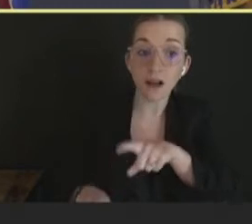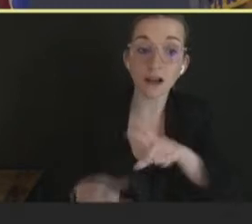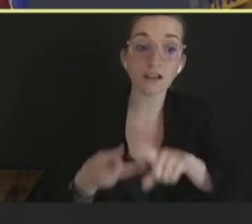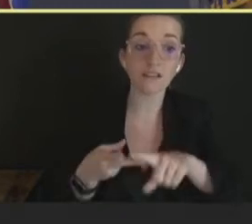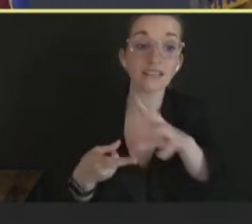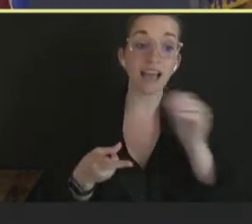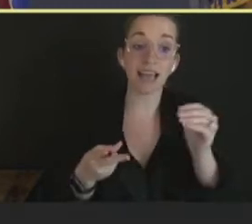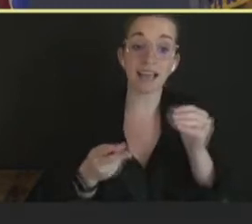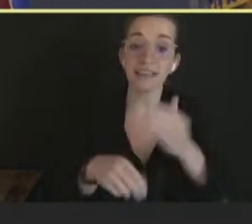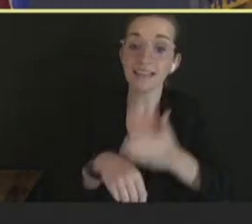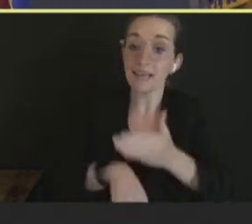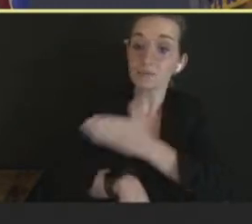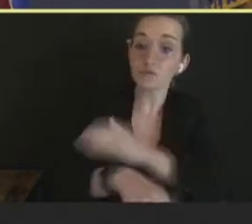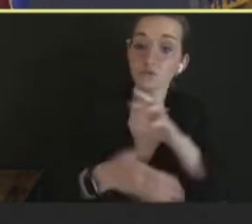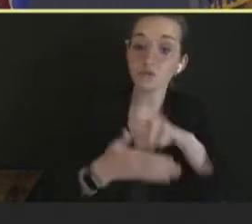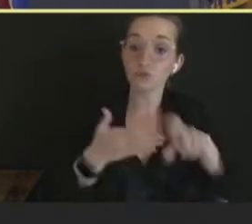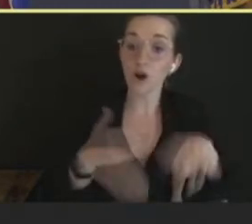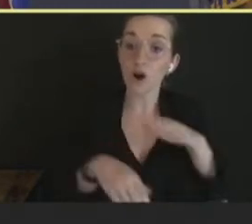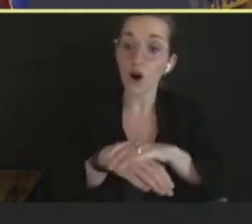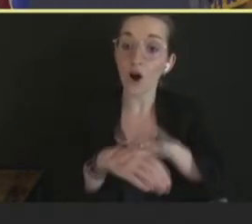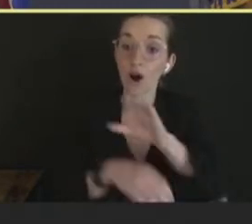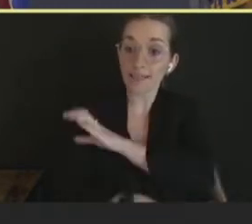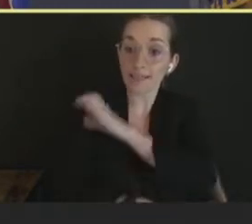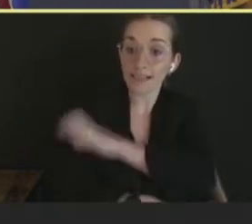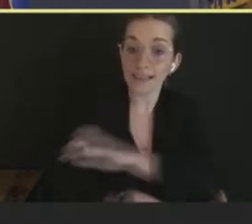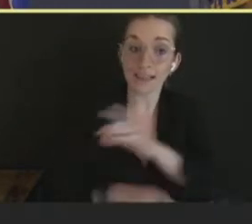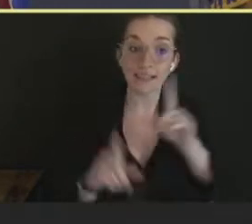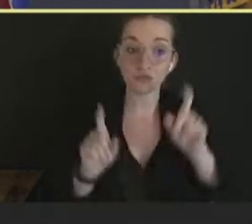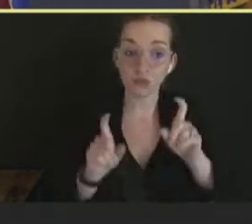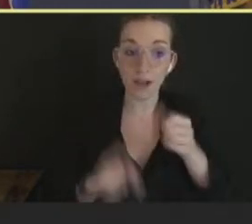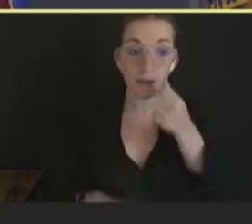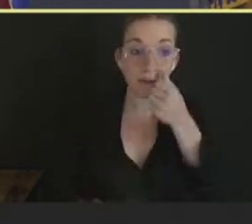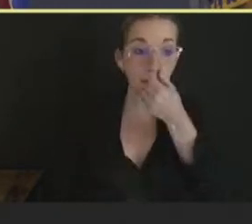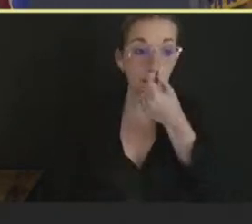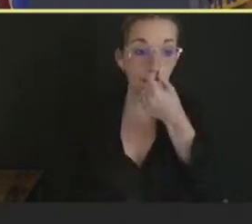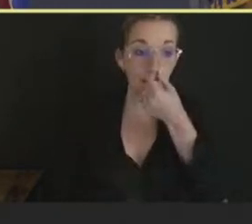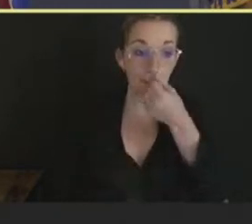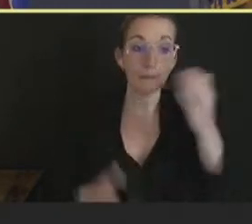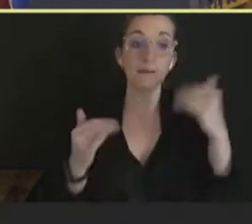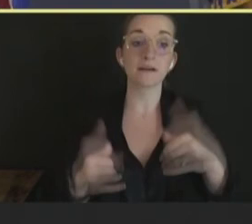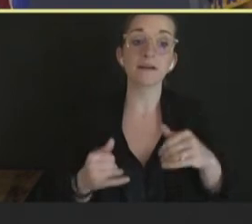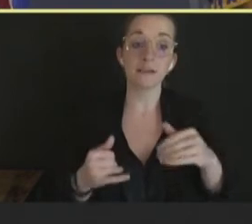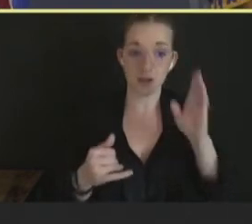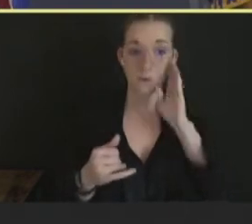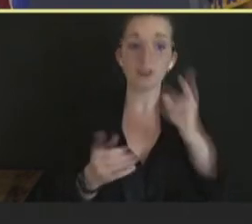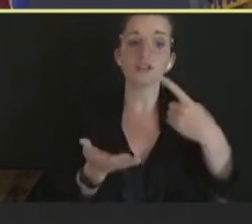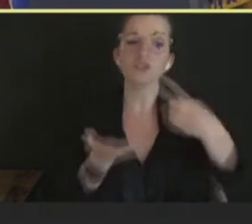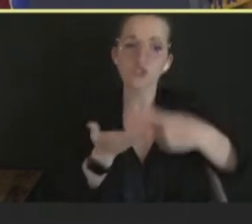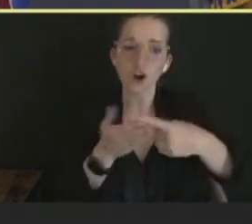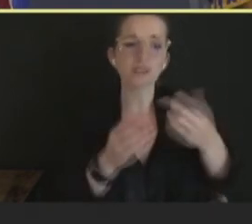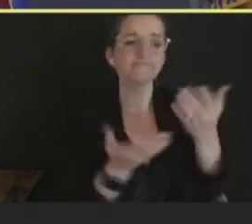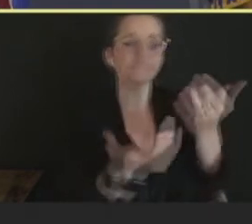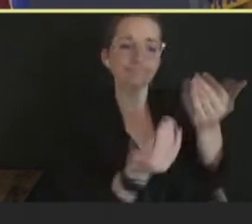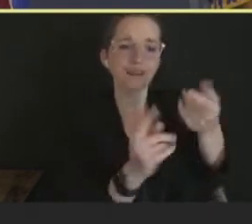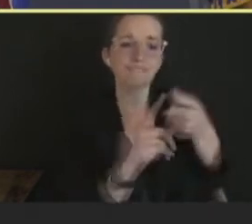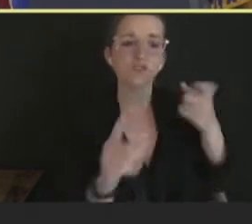lunch, we'll receive updates from federal agencies and liaison representatives, and we'll conclude with another opportunity for public